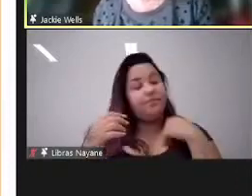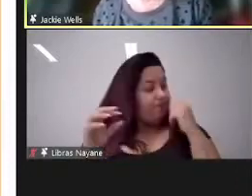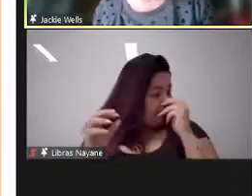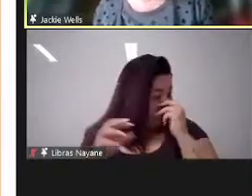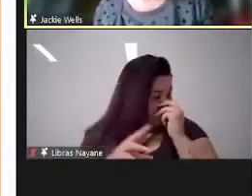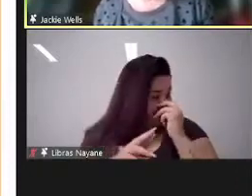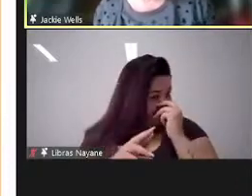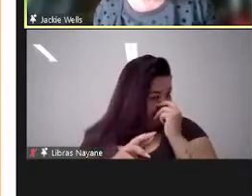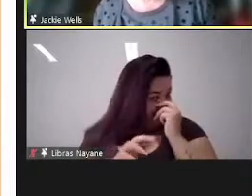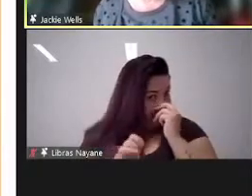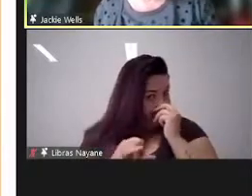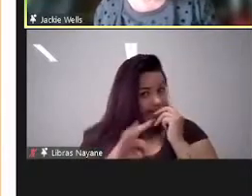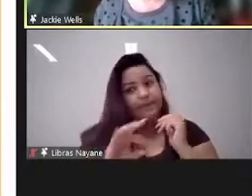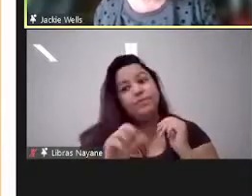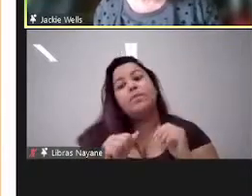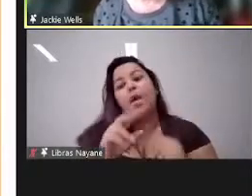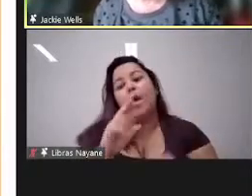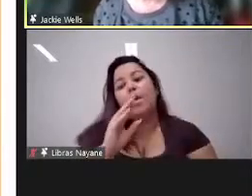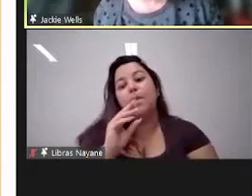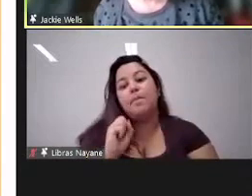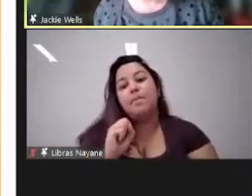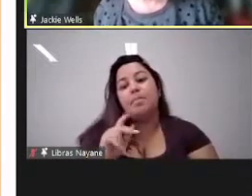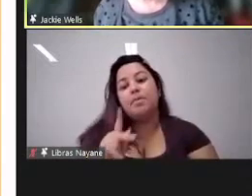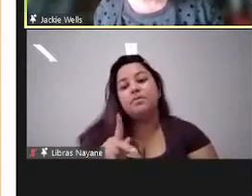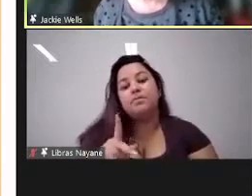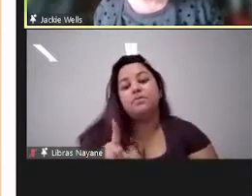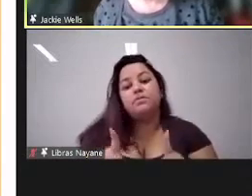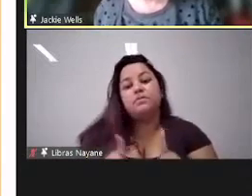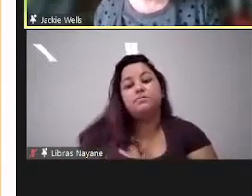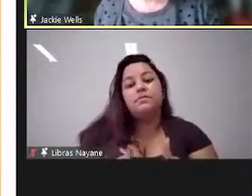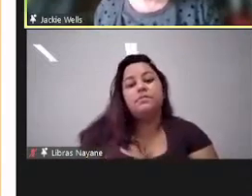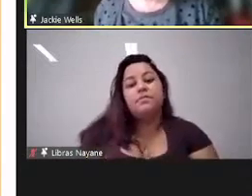So he was one of the unexpected losers.